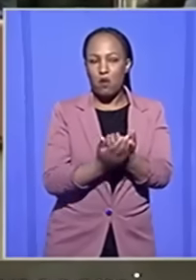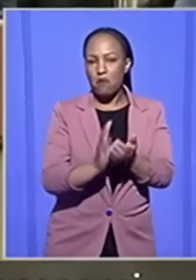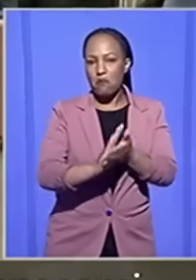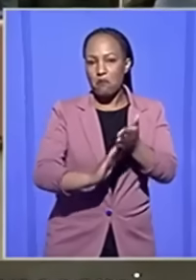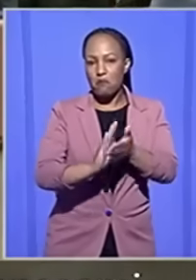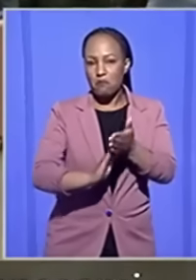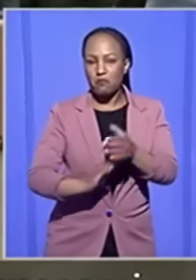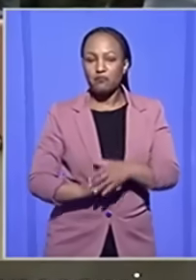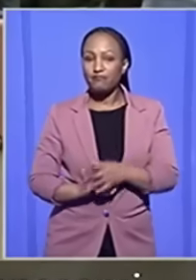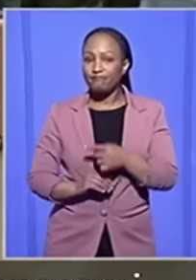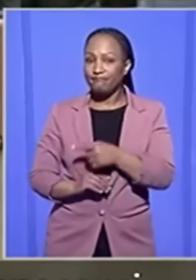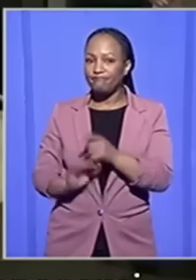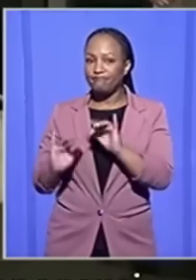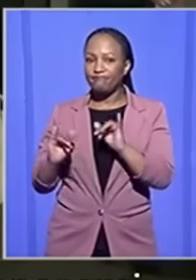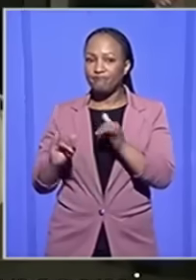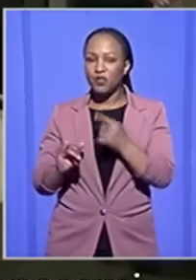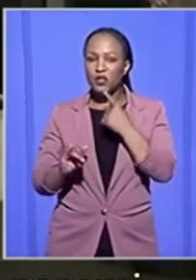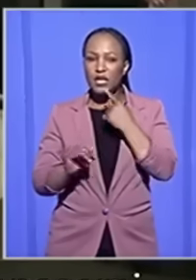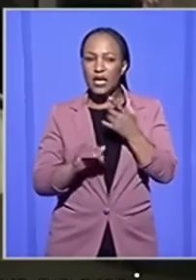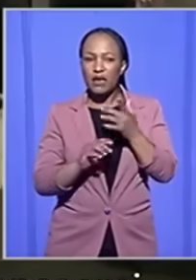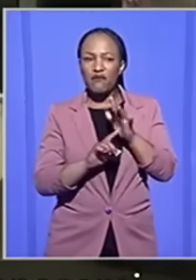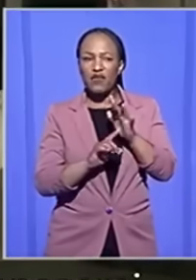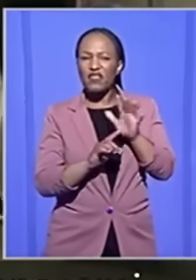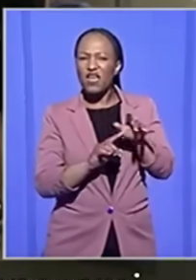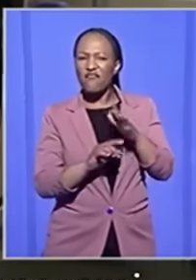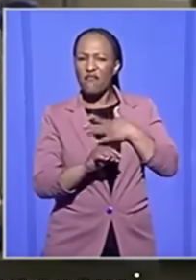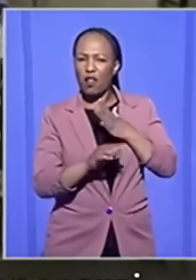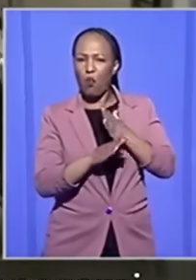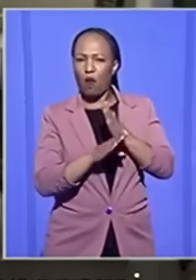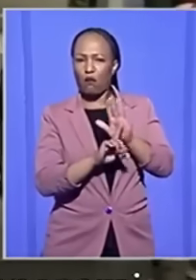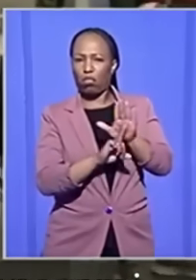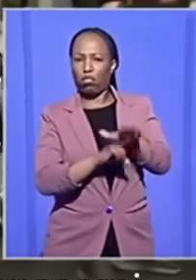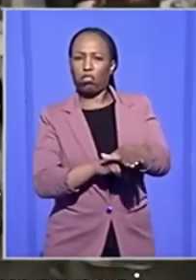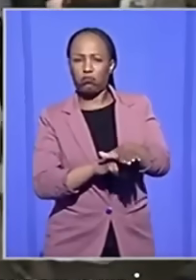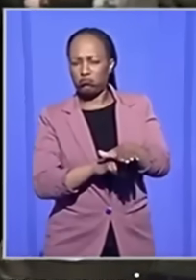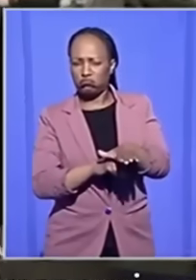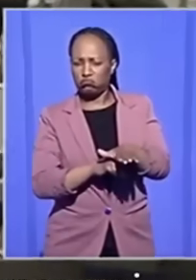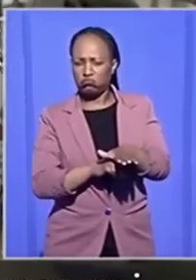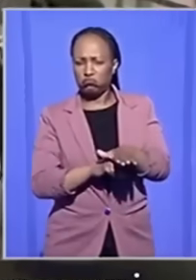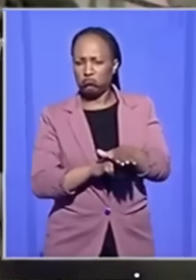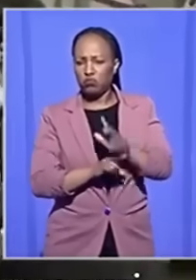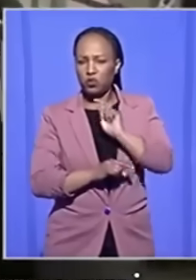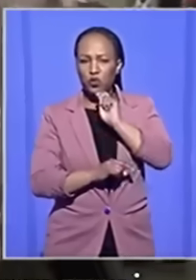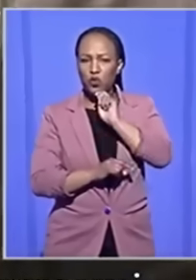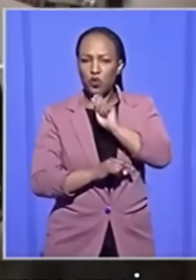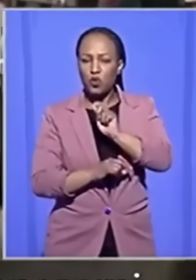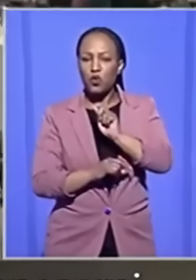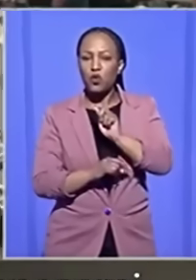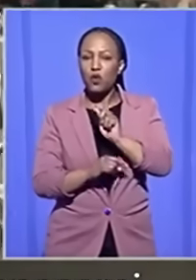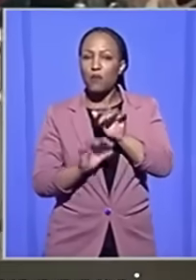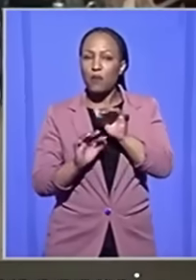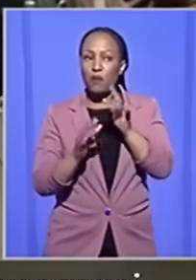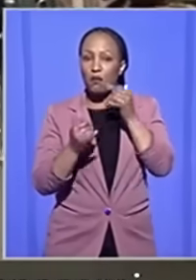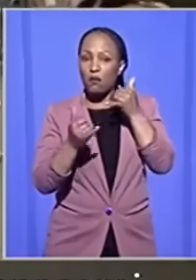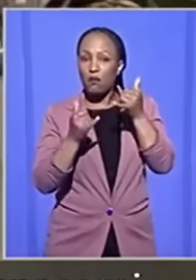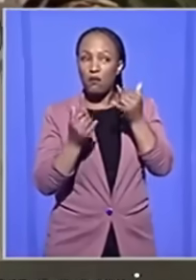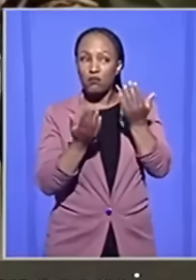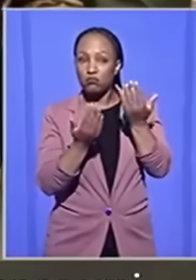dipego tsa gore badiri ba dira mo tlase ga kgatelelo, mme a re mokgwa o ba o dirisang go bitsa bafofisi go tla tirong ke